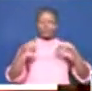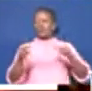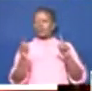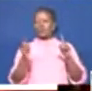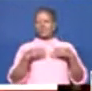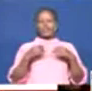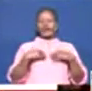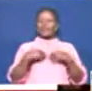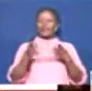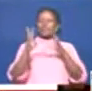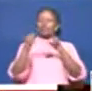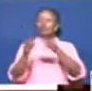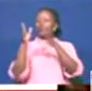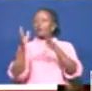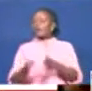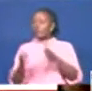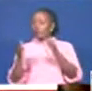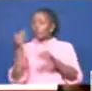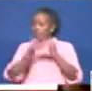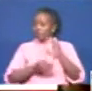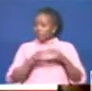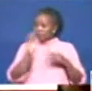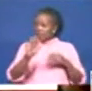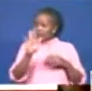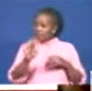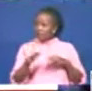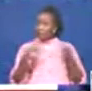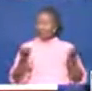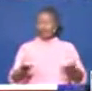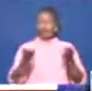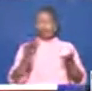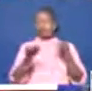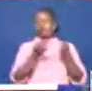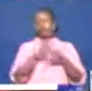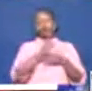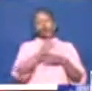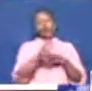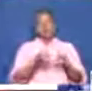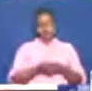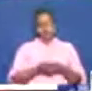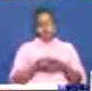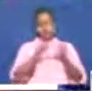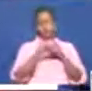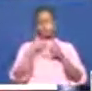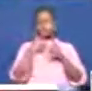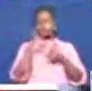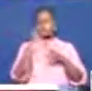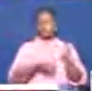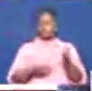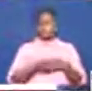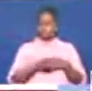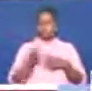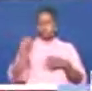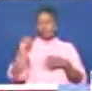stopping them from going to attend or direct if they wanted to direct. They further claimed that key figures in Azimio tried in